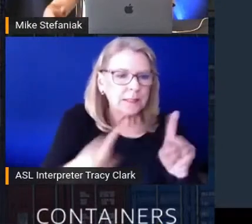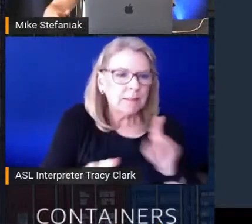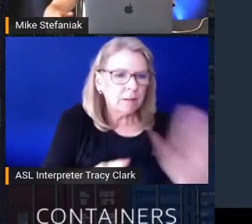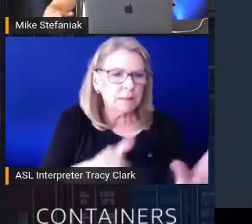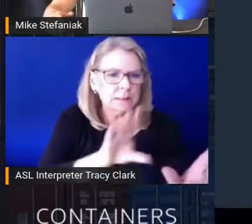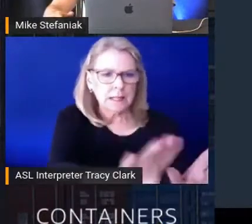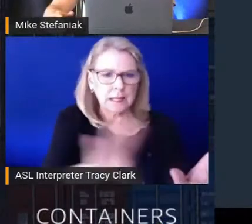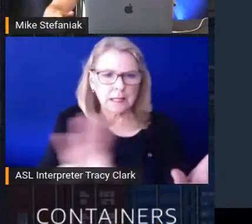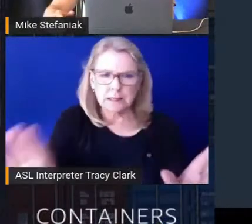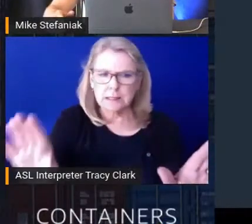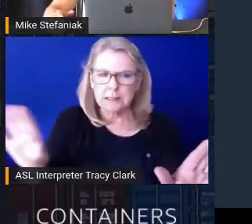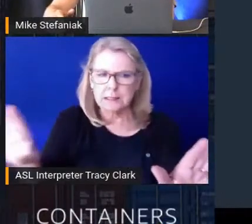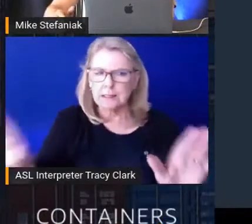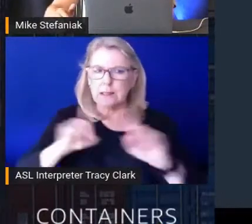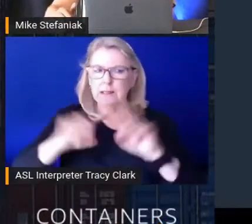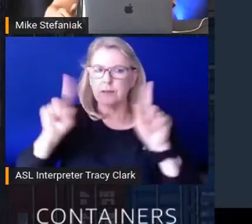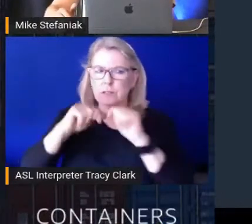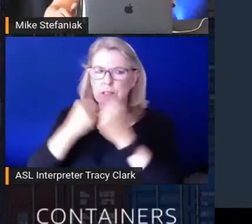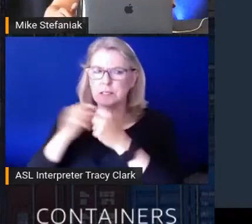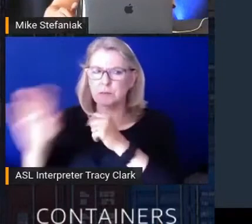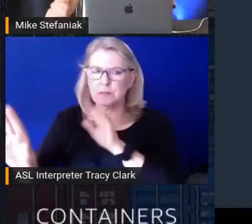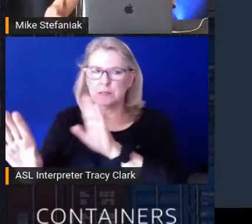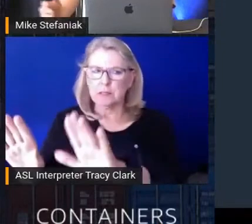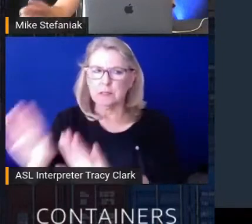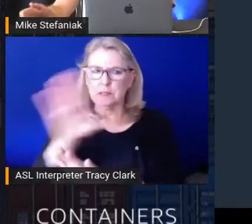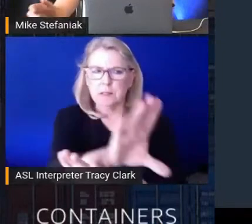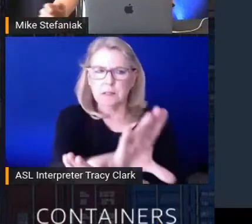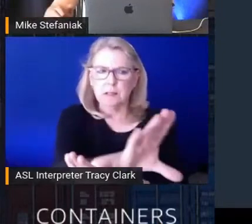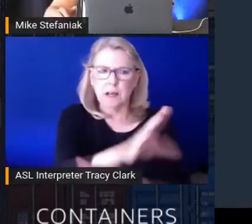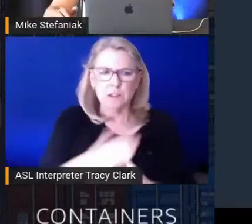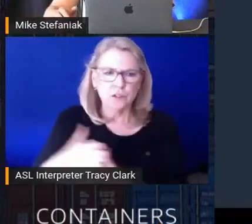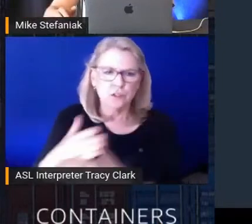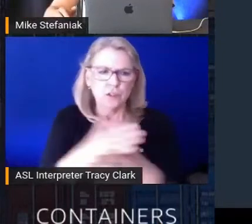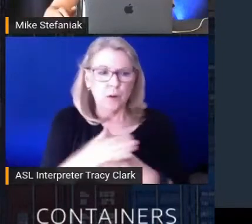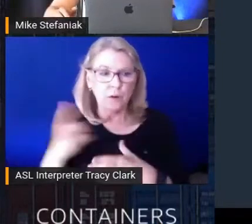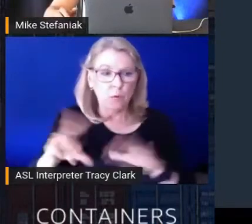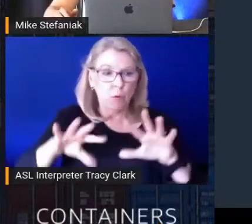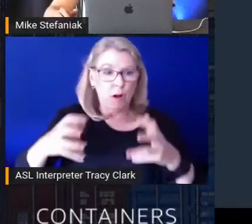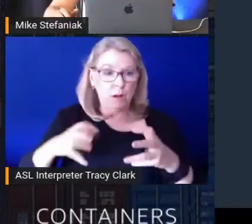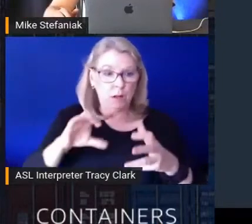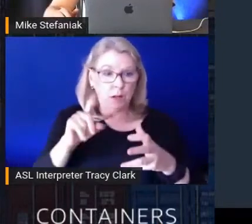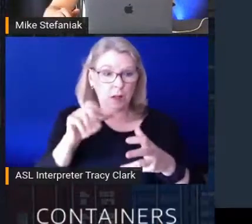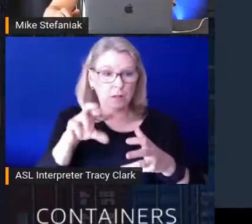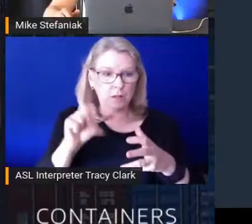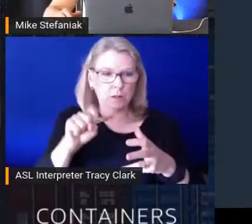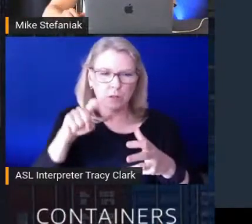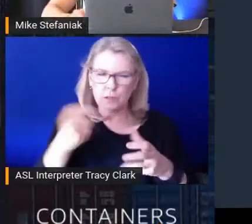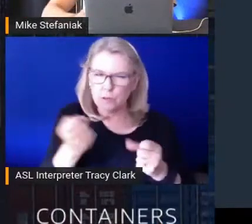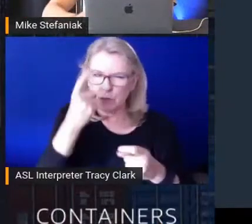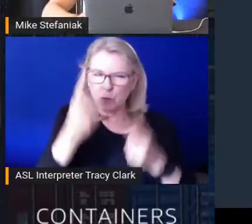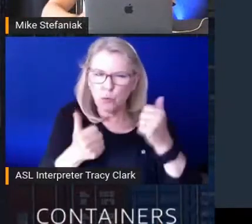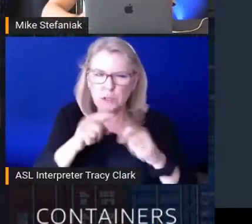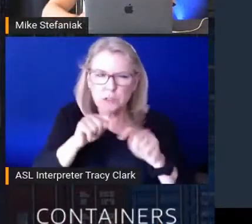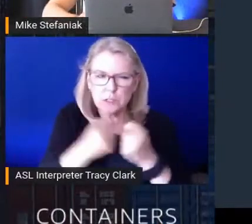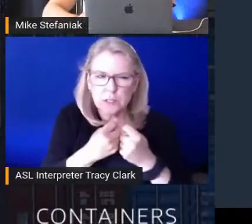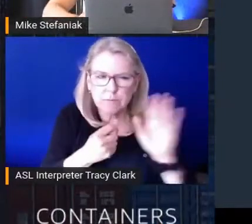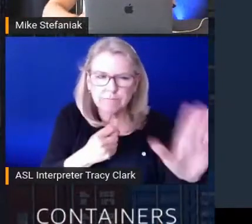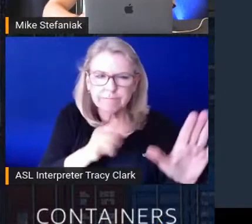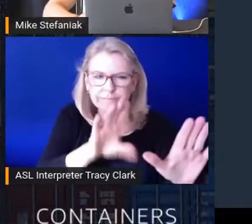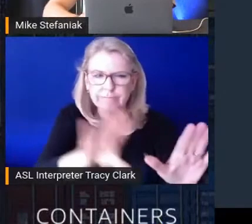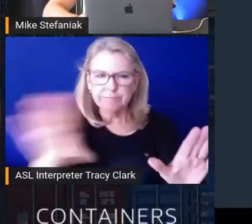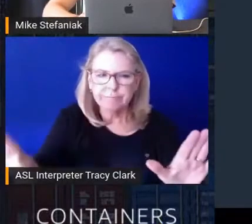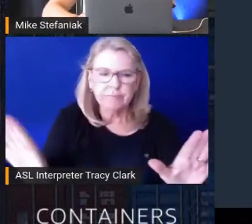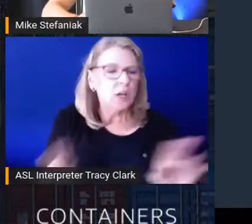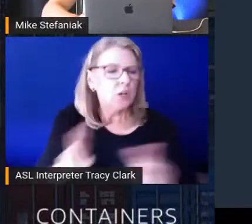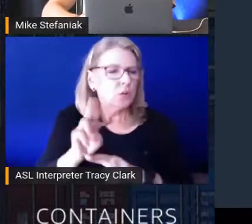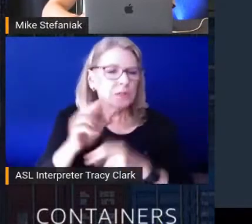team B are sharing the same cluster, you want to understand which of those teams are using which resources. And so next year, we'll be adding a feature